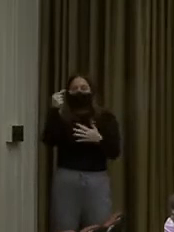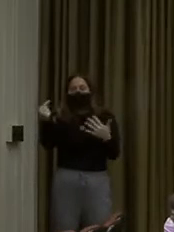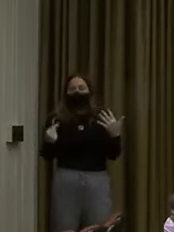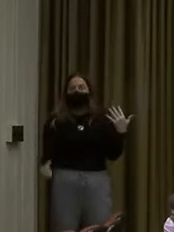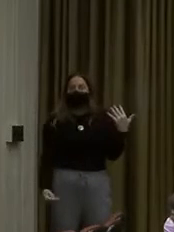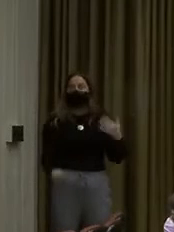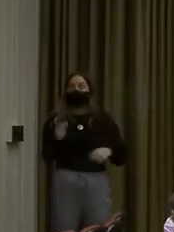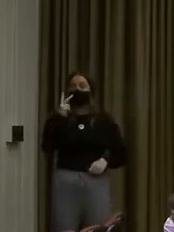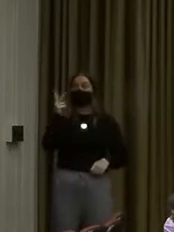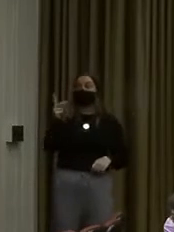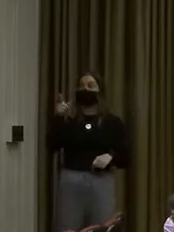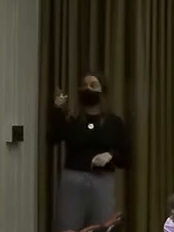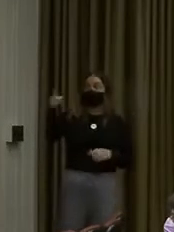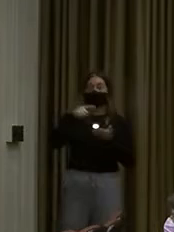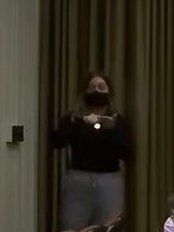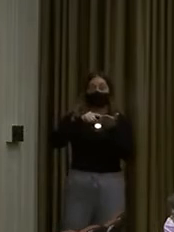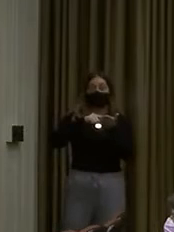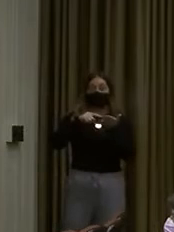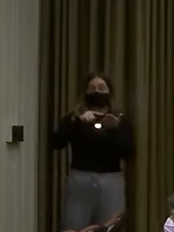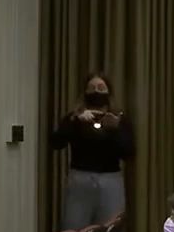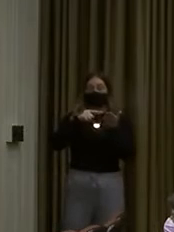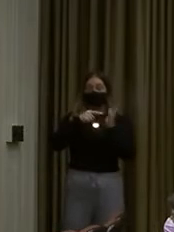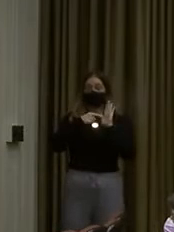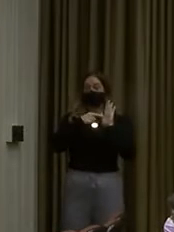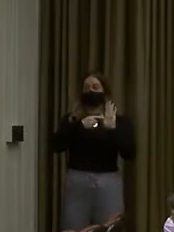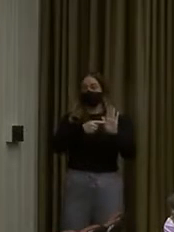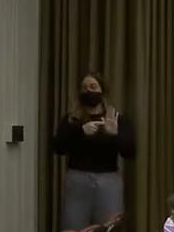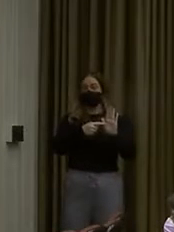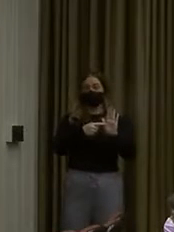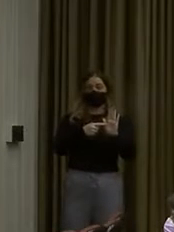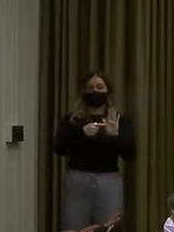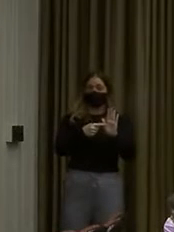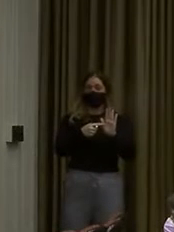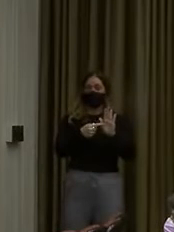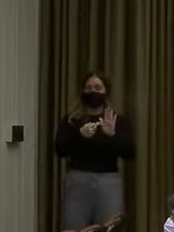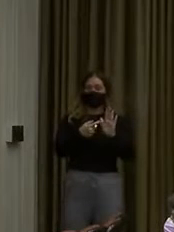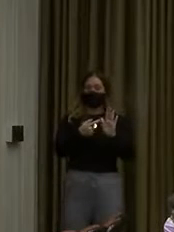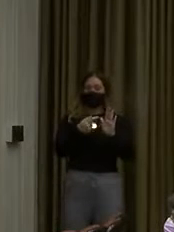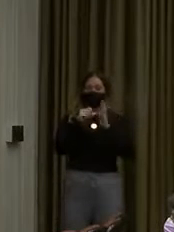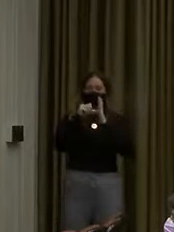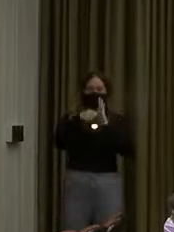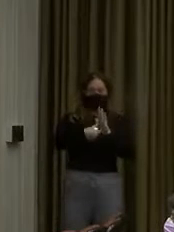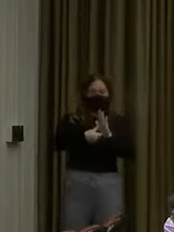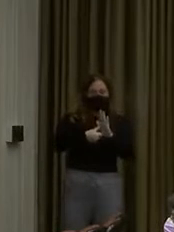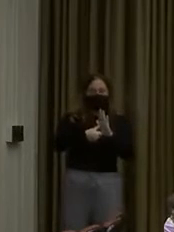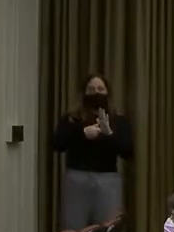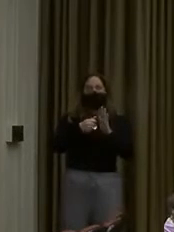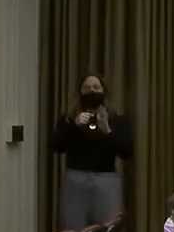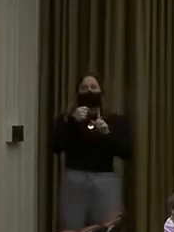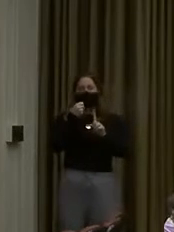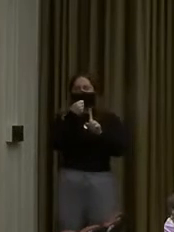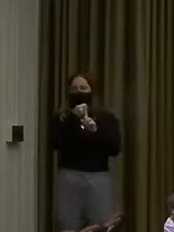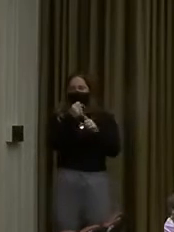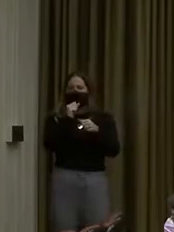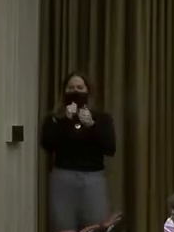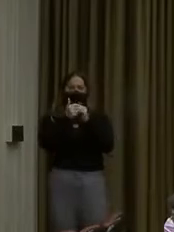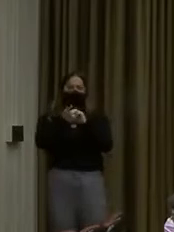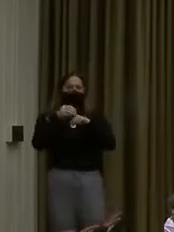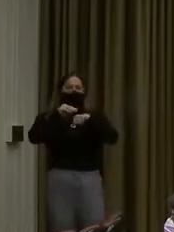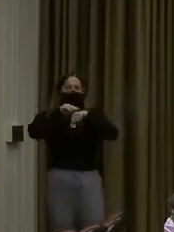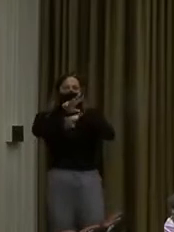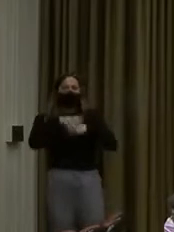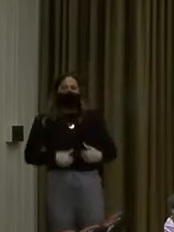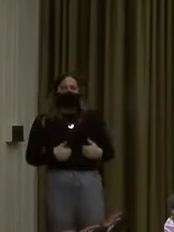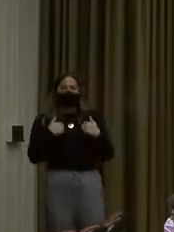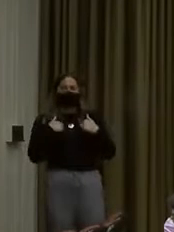that researchers have given a relative weight to the impact that these determinants have on us. But